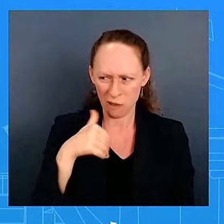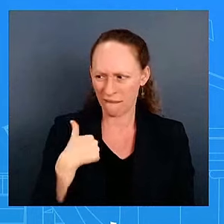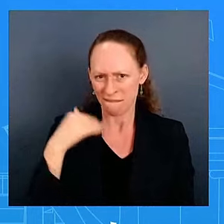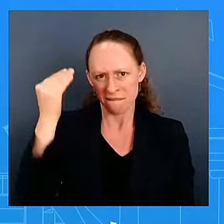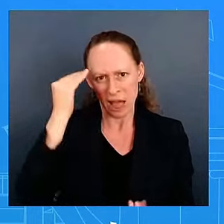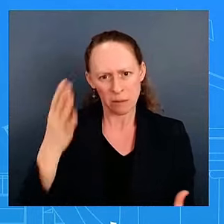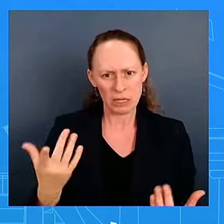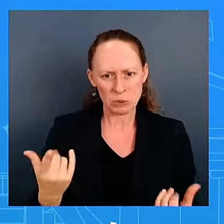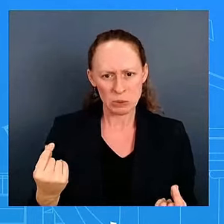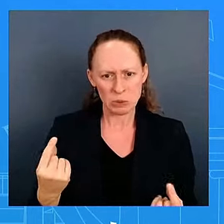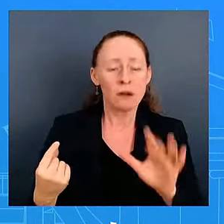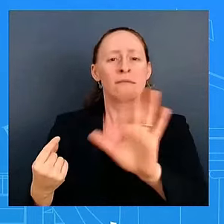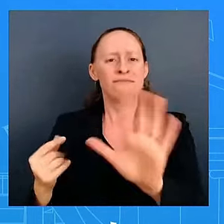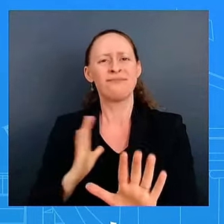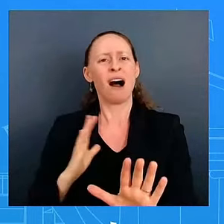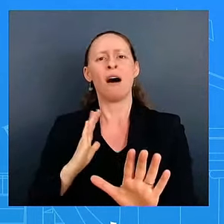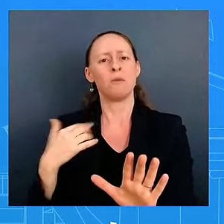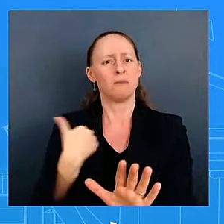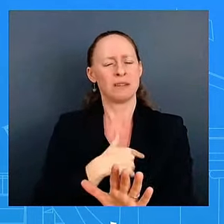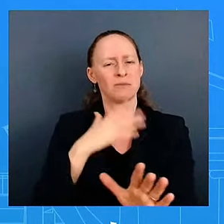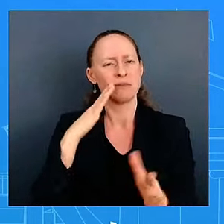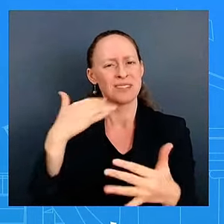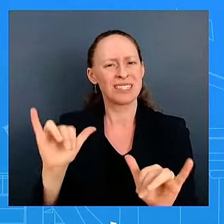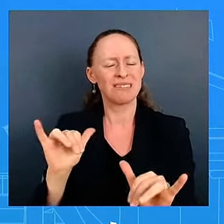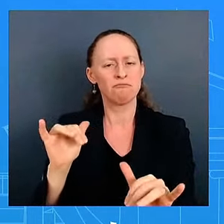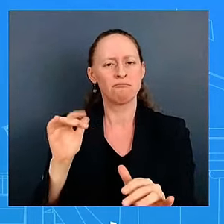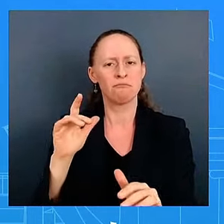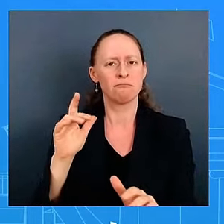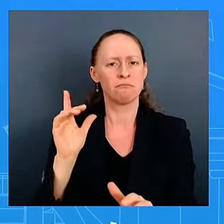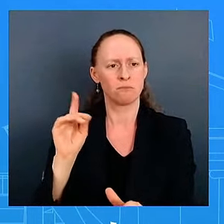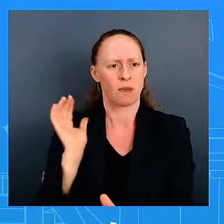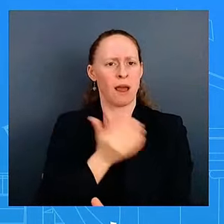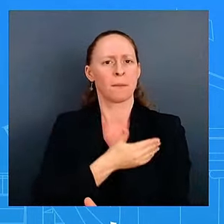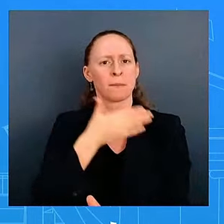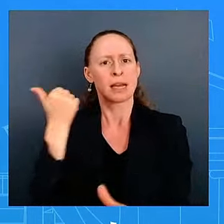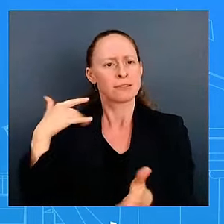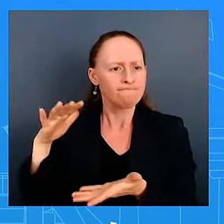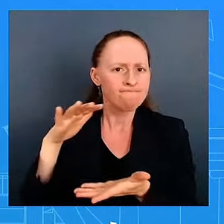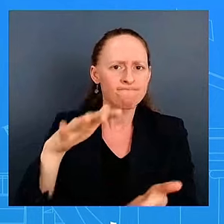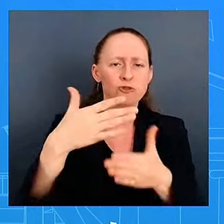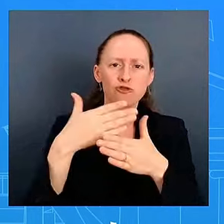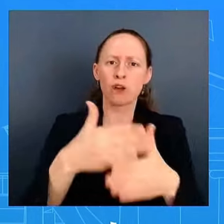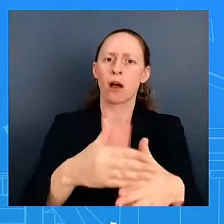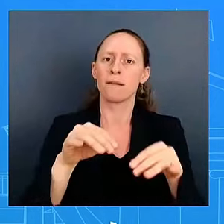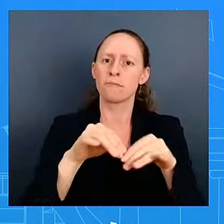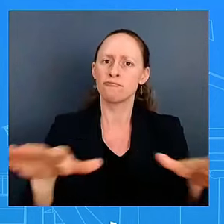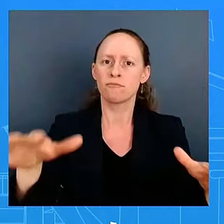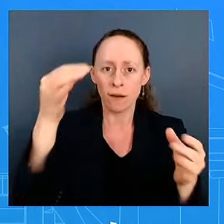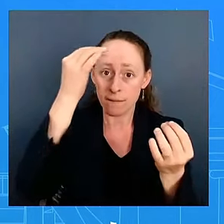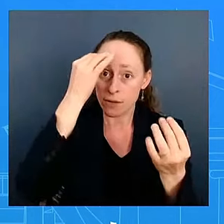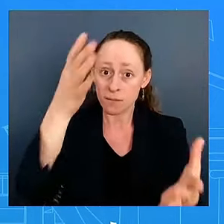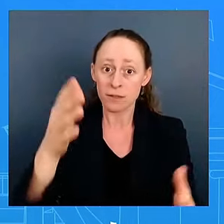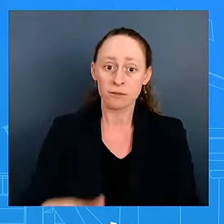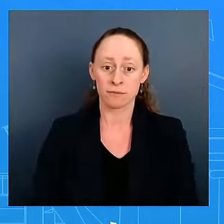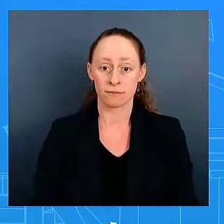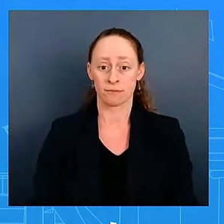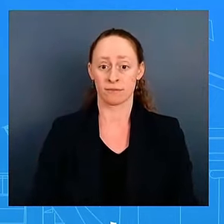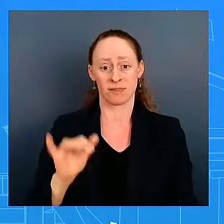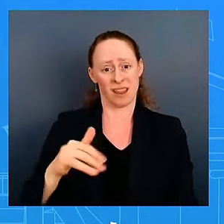do. And I've always said, it is an honor and a privilege to be standing in front of you every day, exercising in the freedom of the